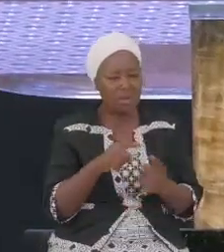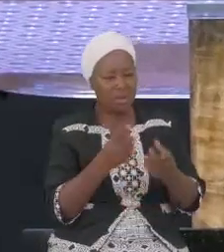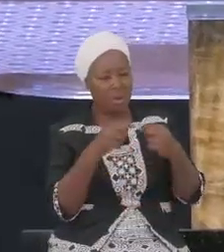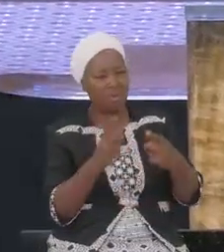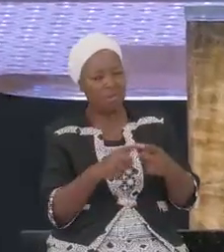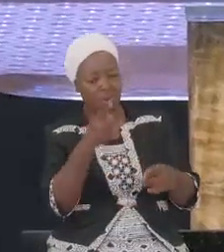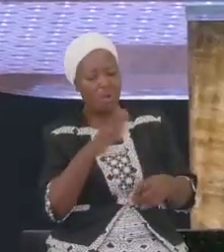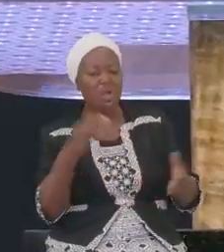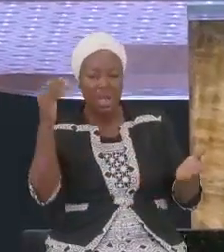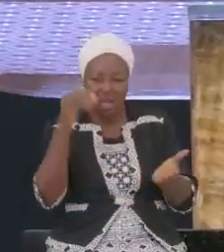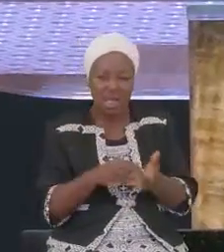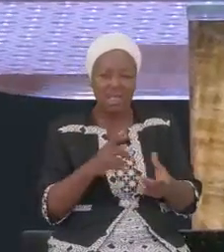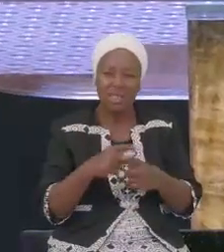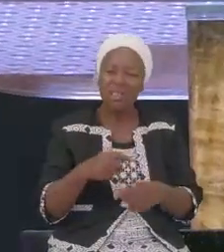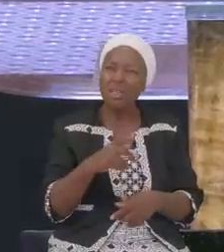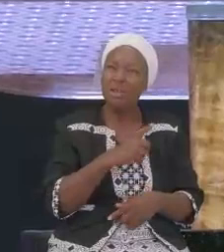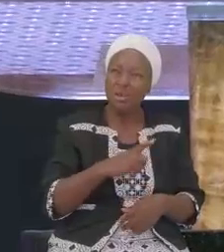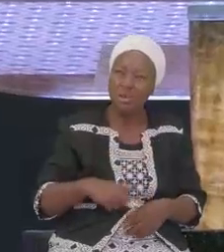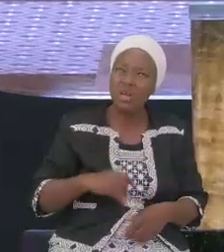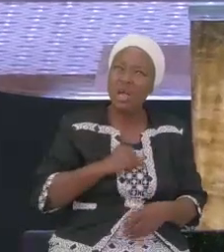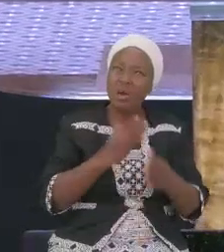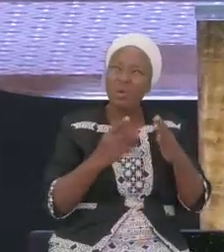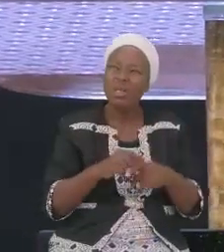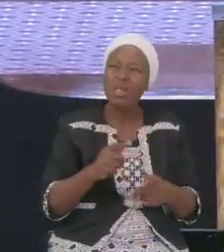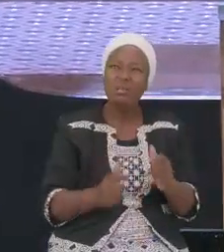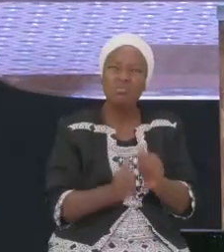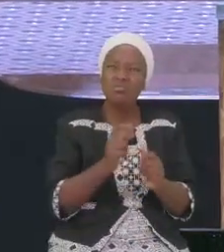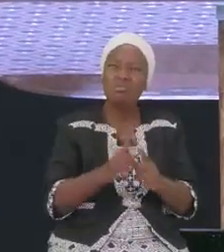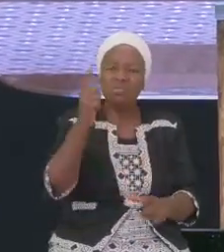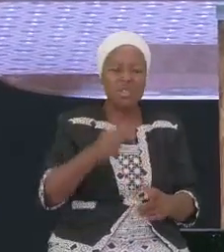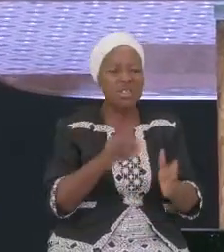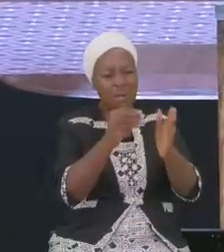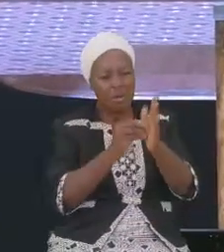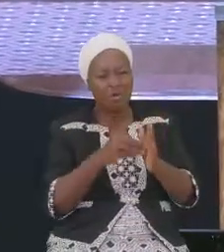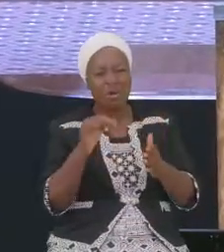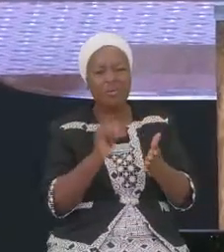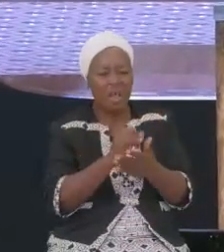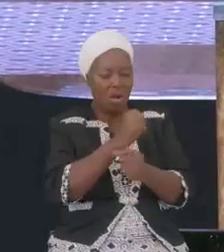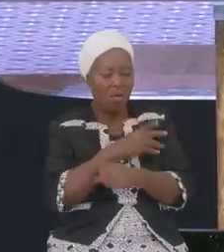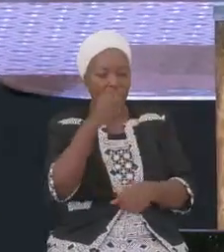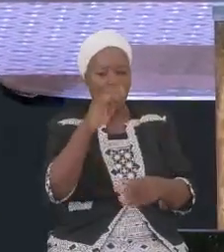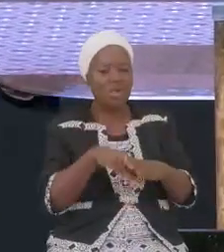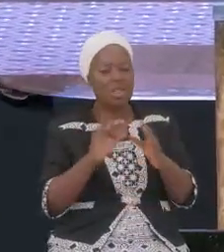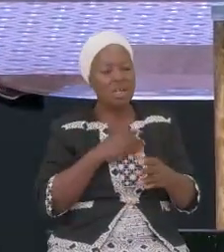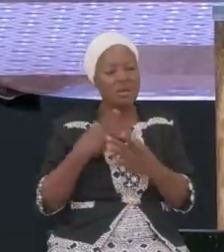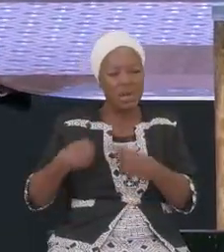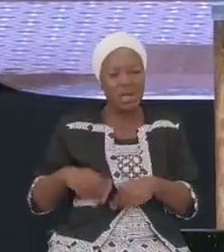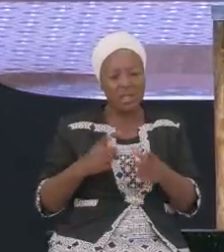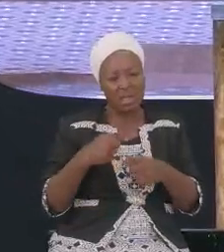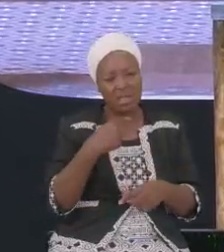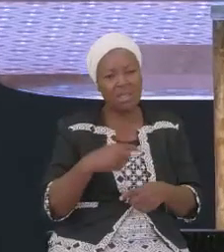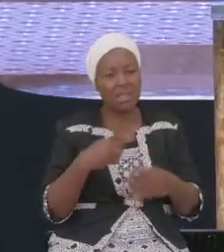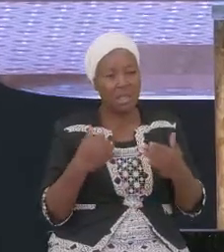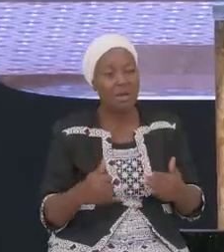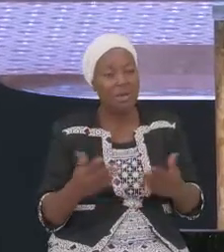we say, we want a greater portion of that love of God in our heart. And he says now,